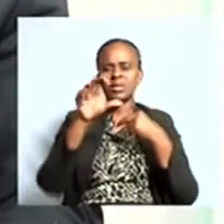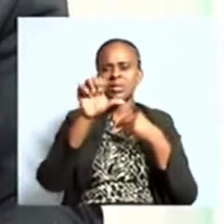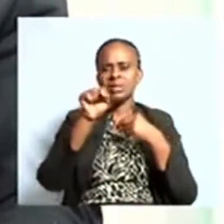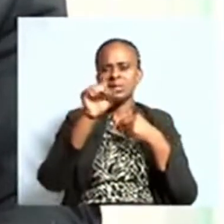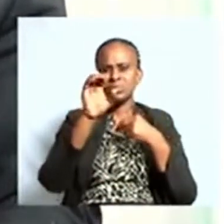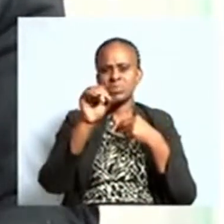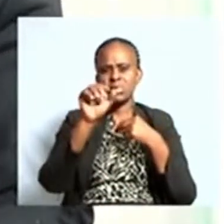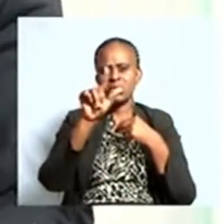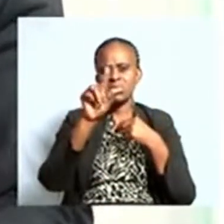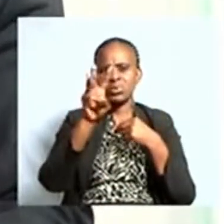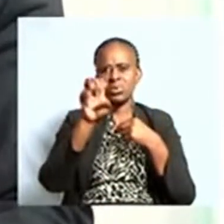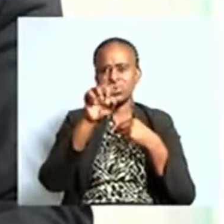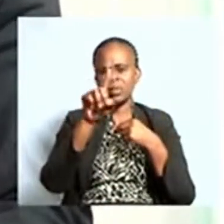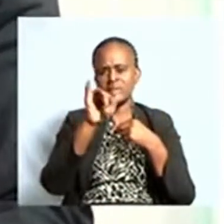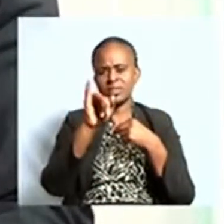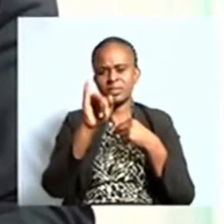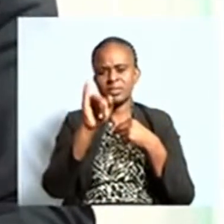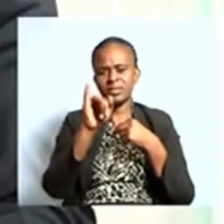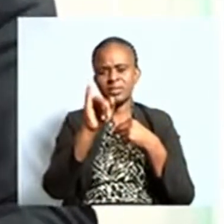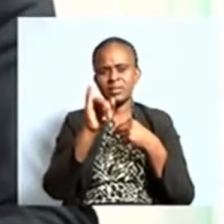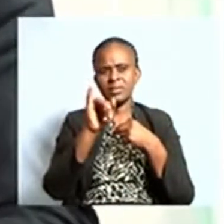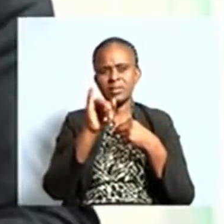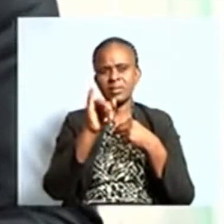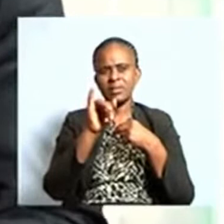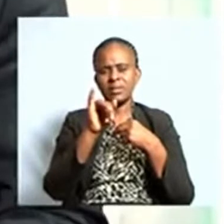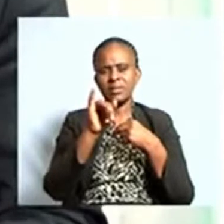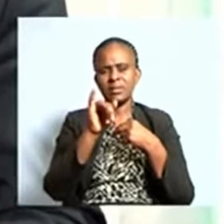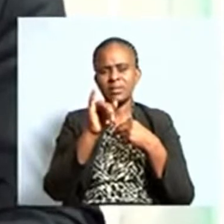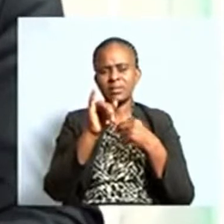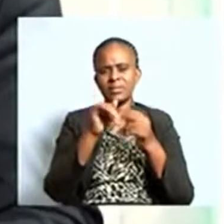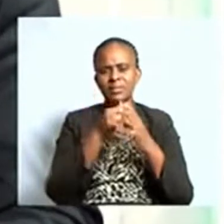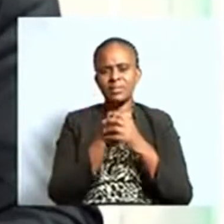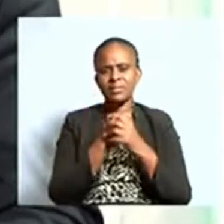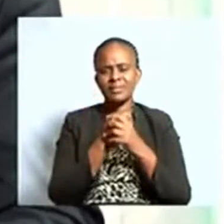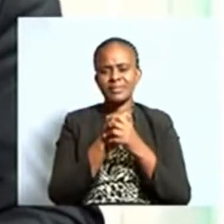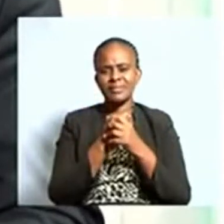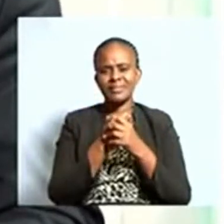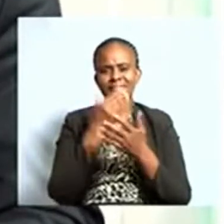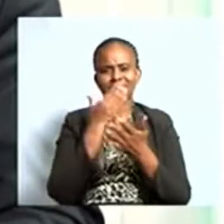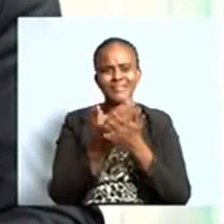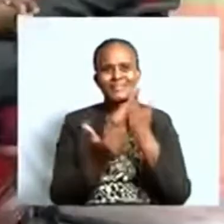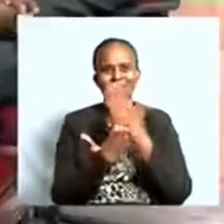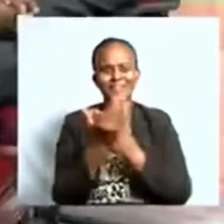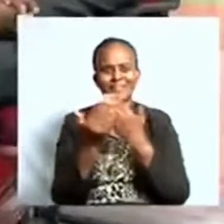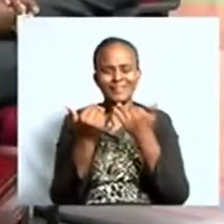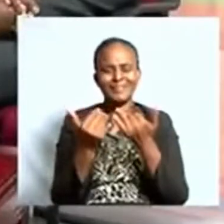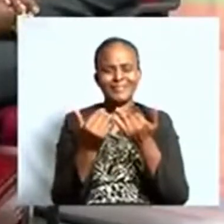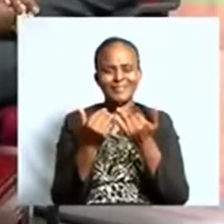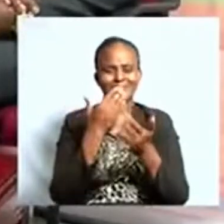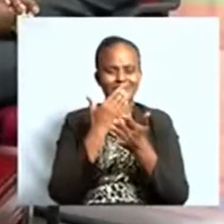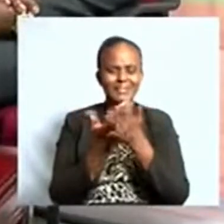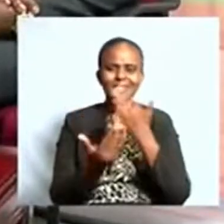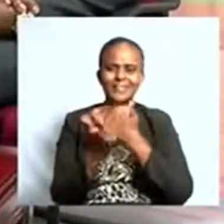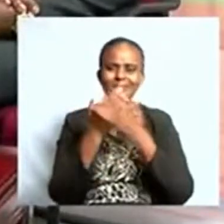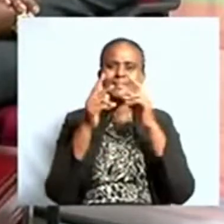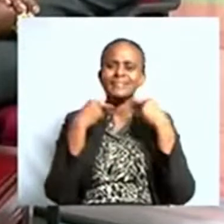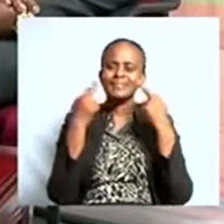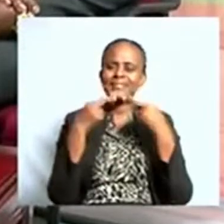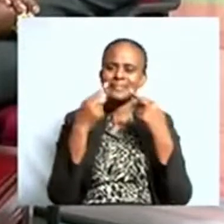the honorable member start taking a role of a presenter. Good morning. Good morning, Reverend. Good